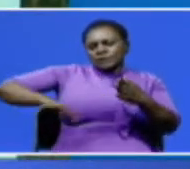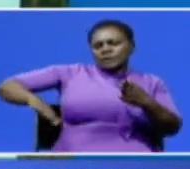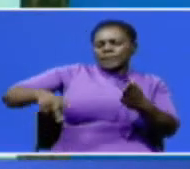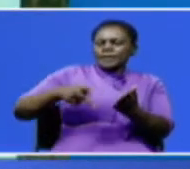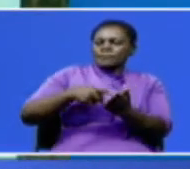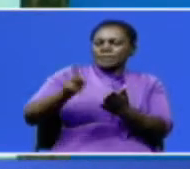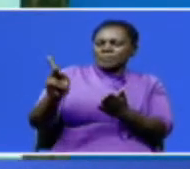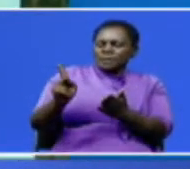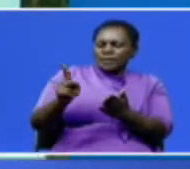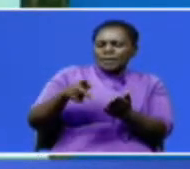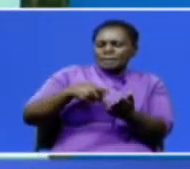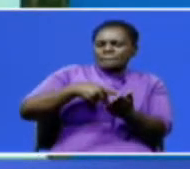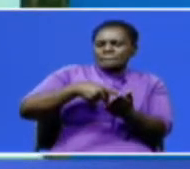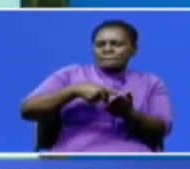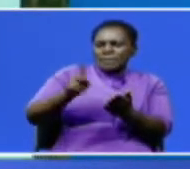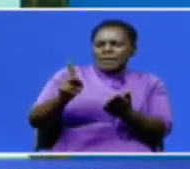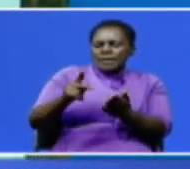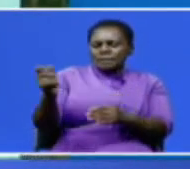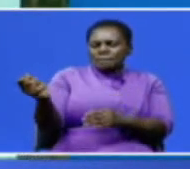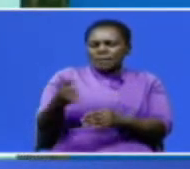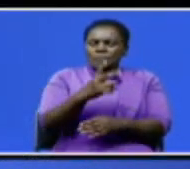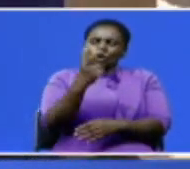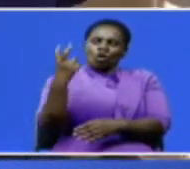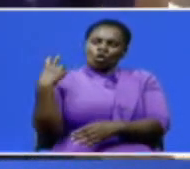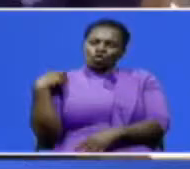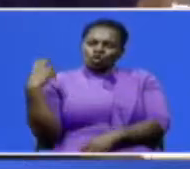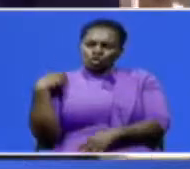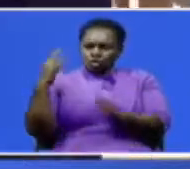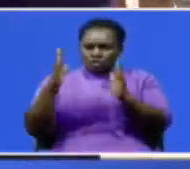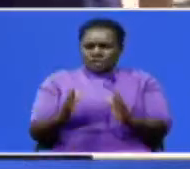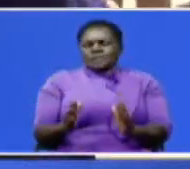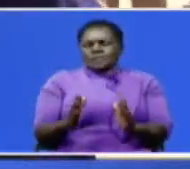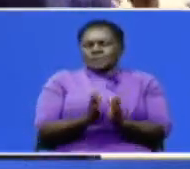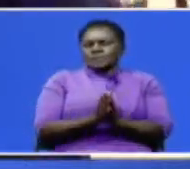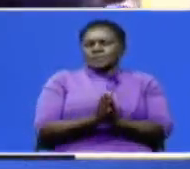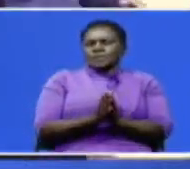payment, payment of salaries of consultants and whatnot.